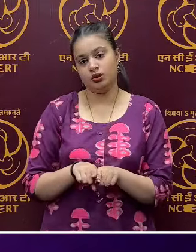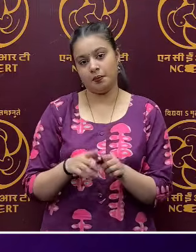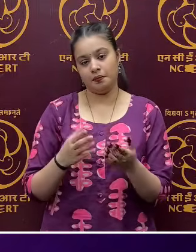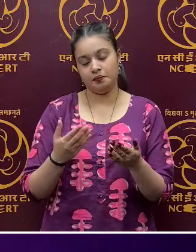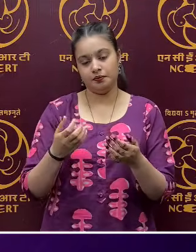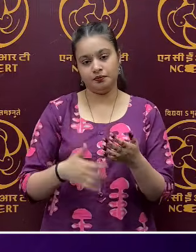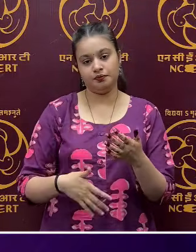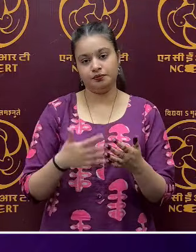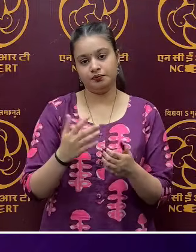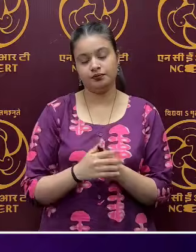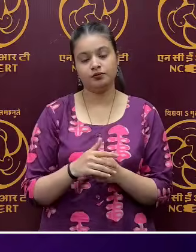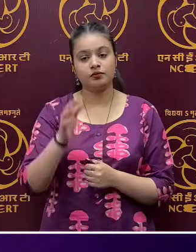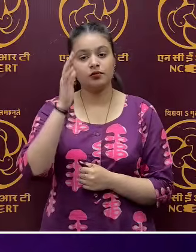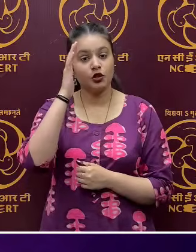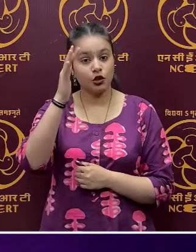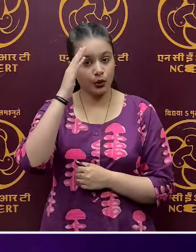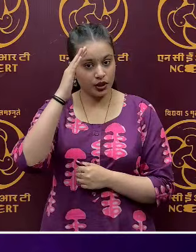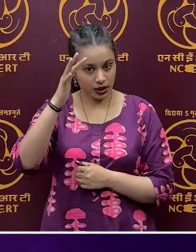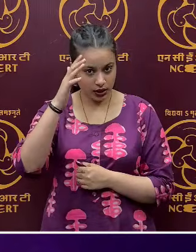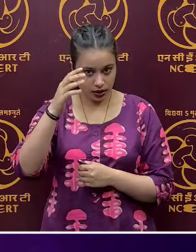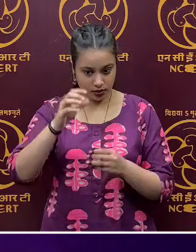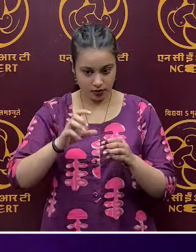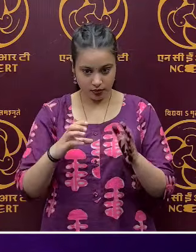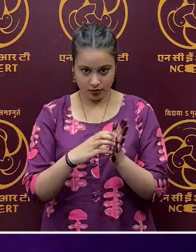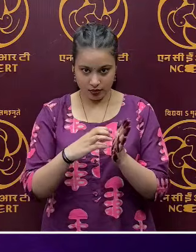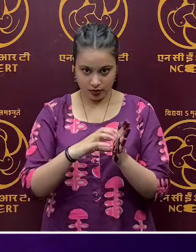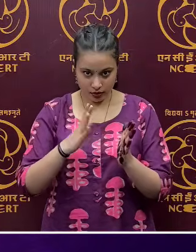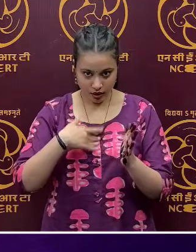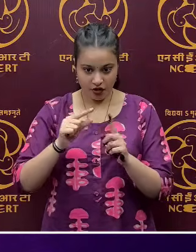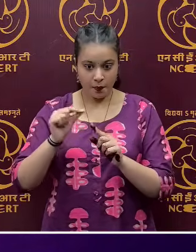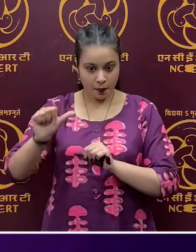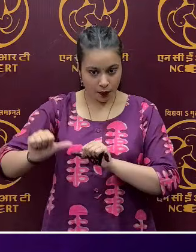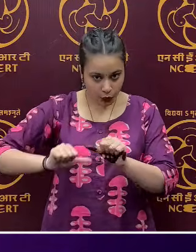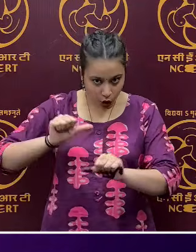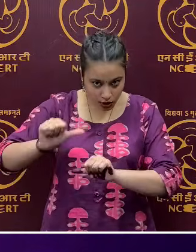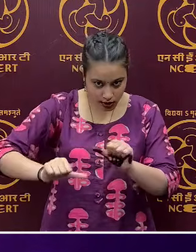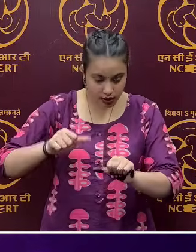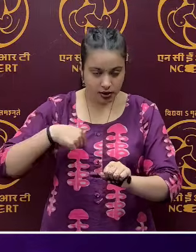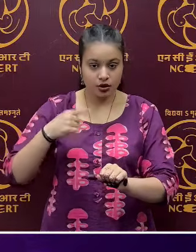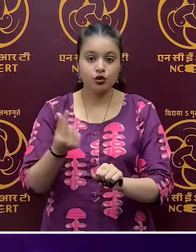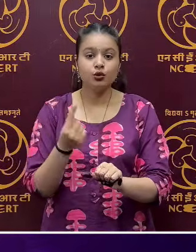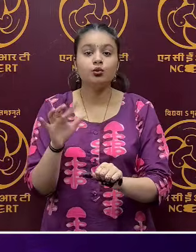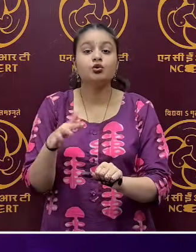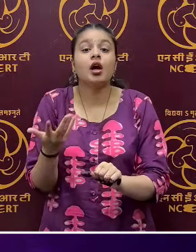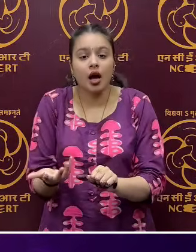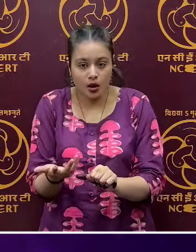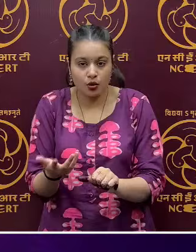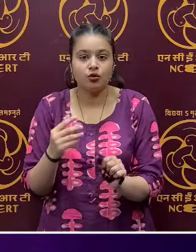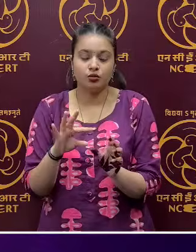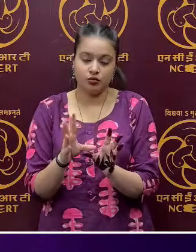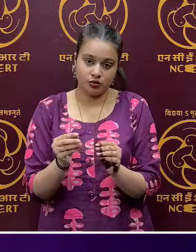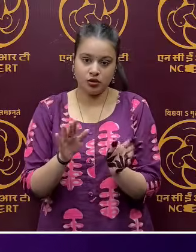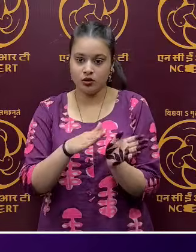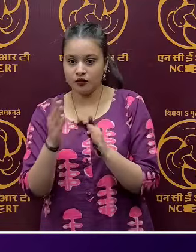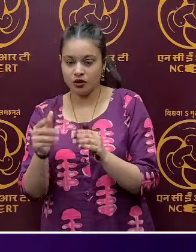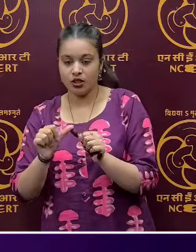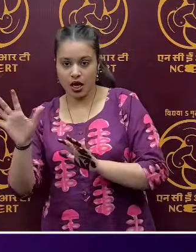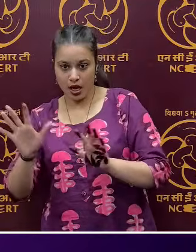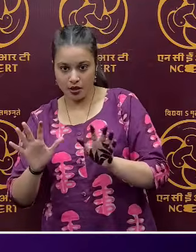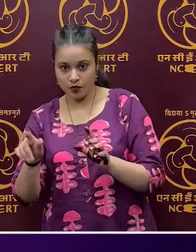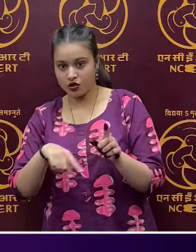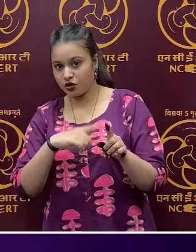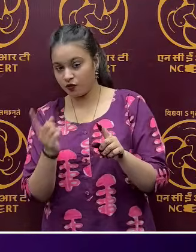into it. Then there's a theory portion, procedure portion, how to use, which we'll show you, and then animation, and